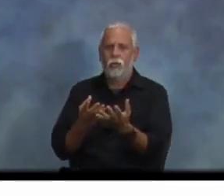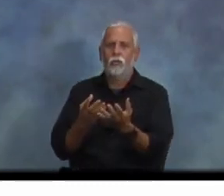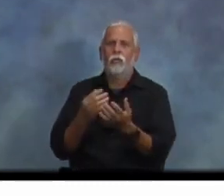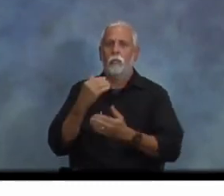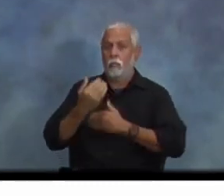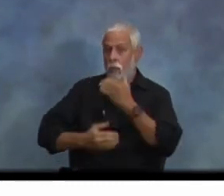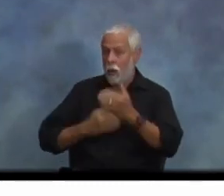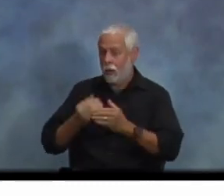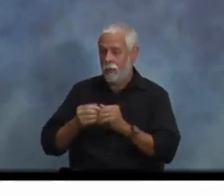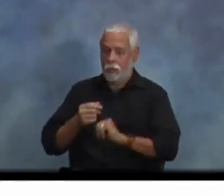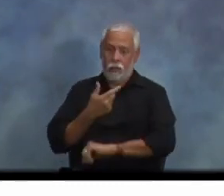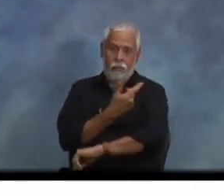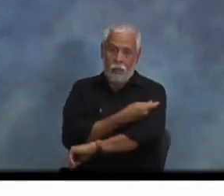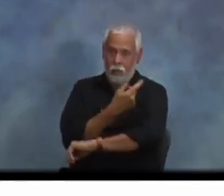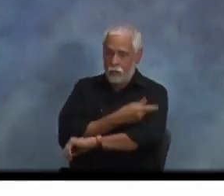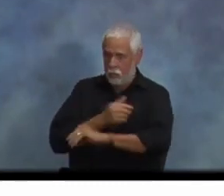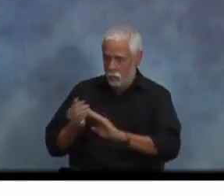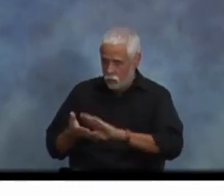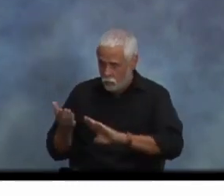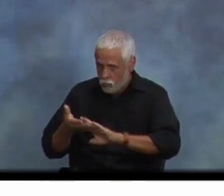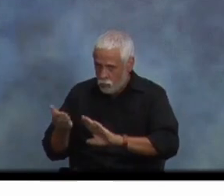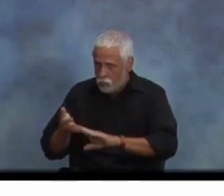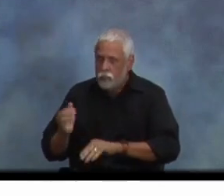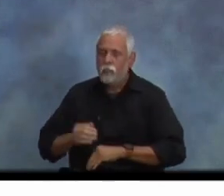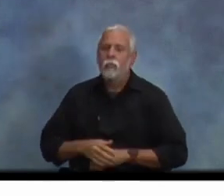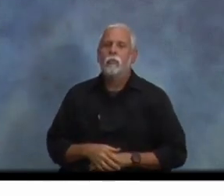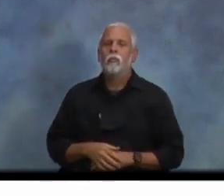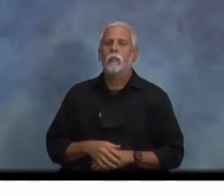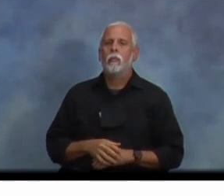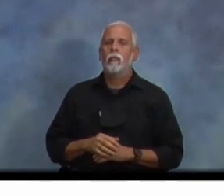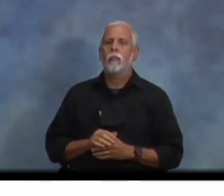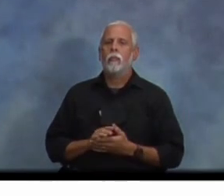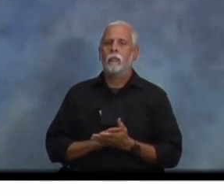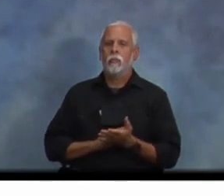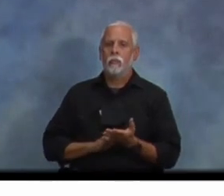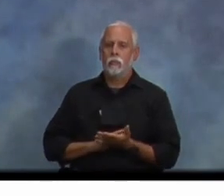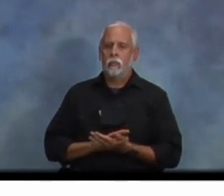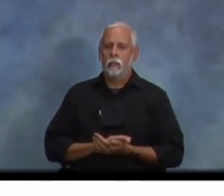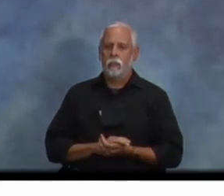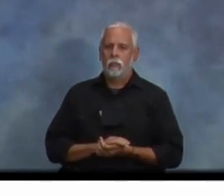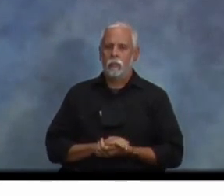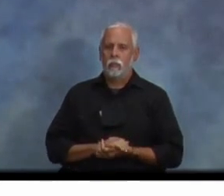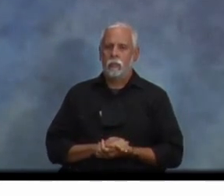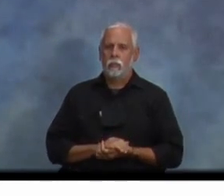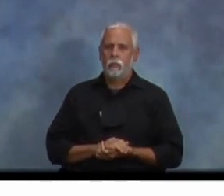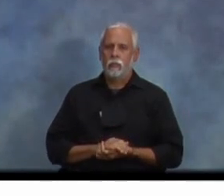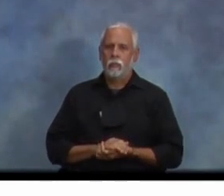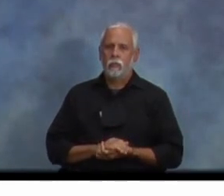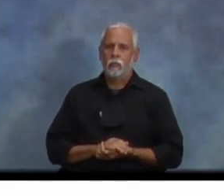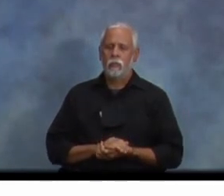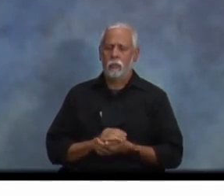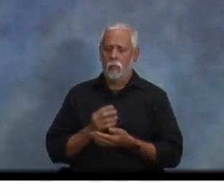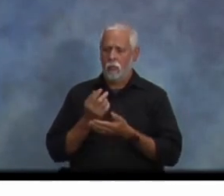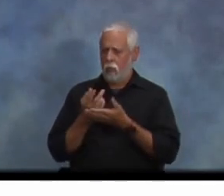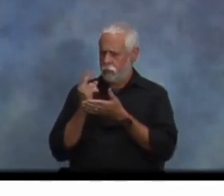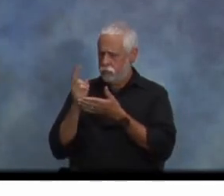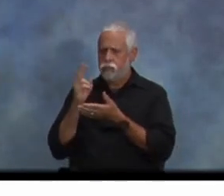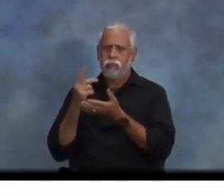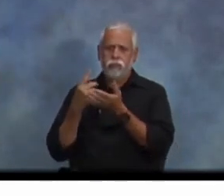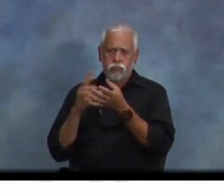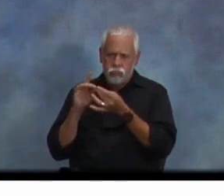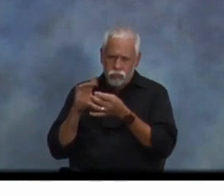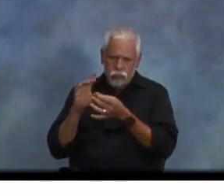that we've had in our vaccine operations. So a couple weeks ago, we went